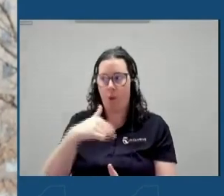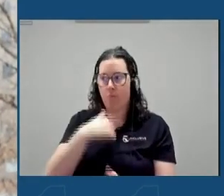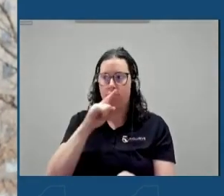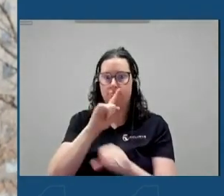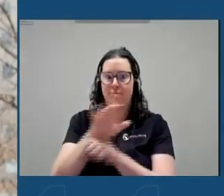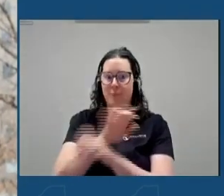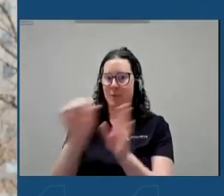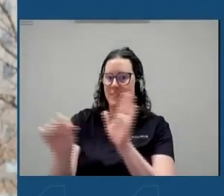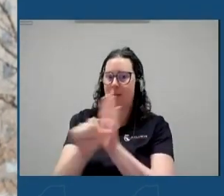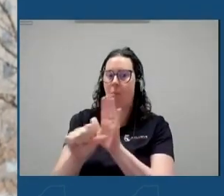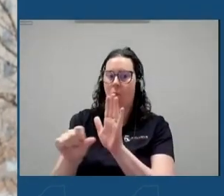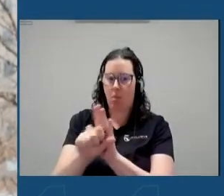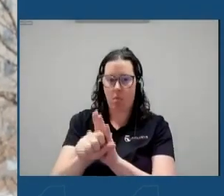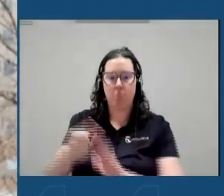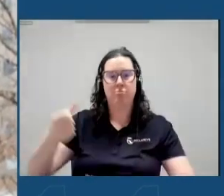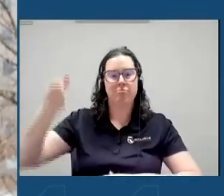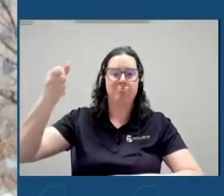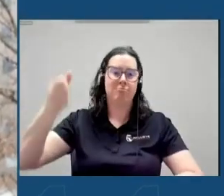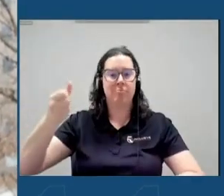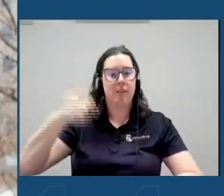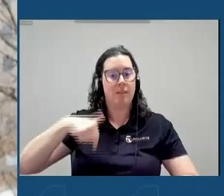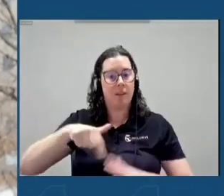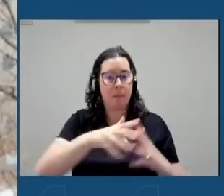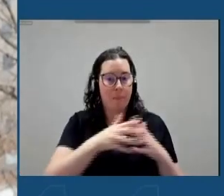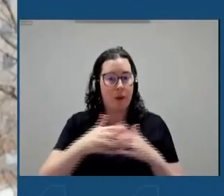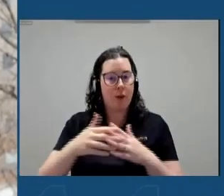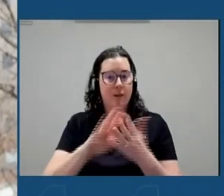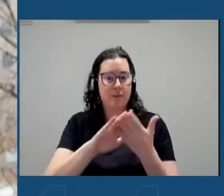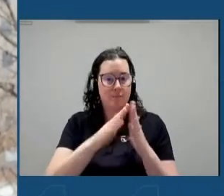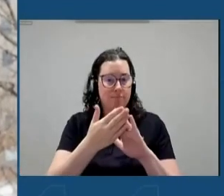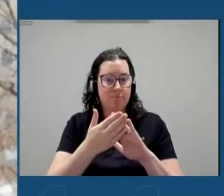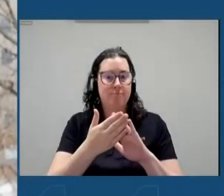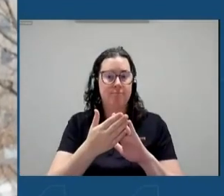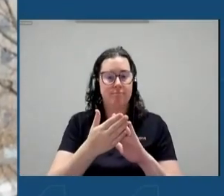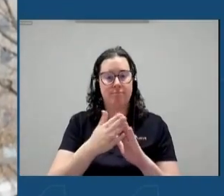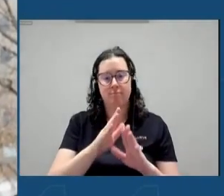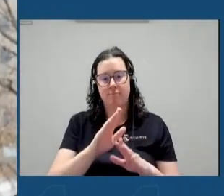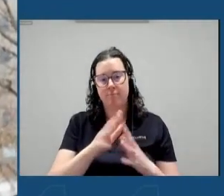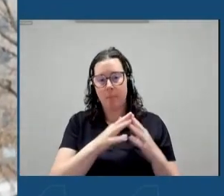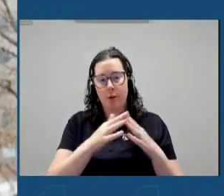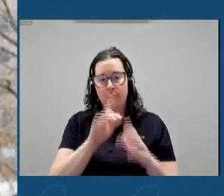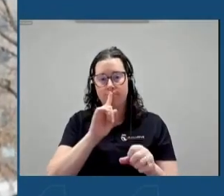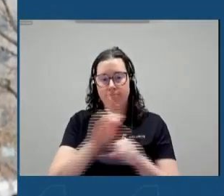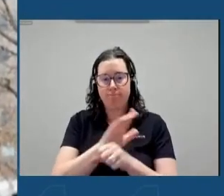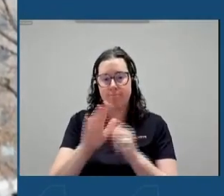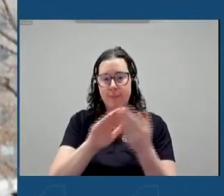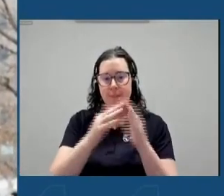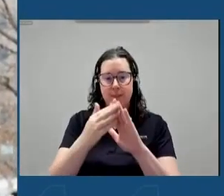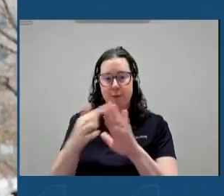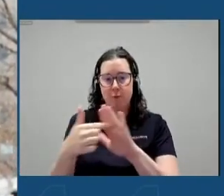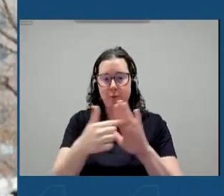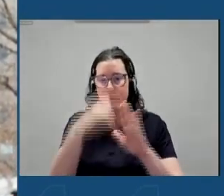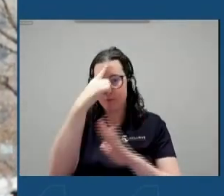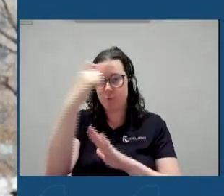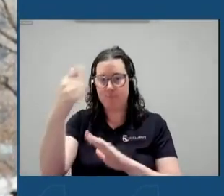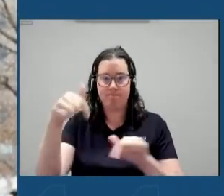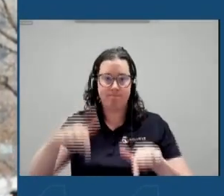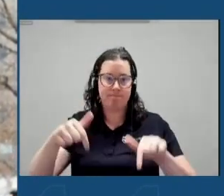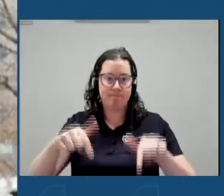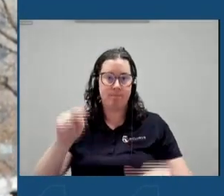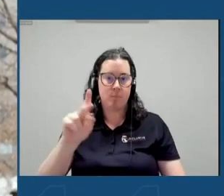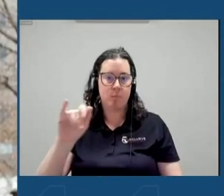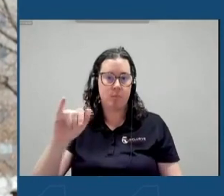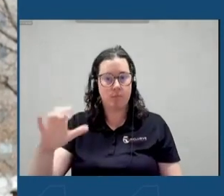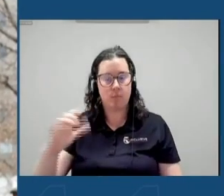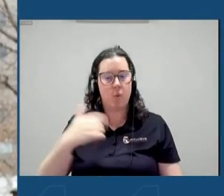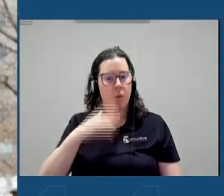This is America's city, and we will continue to lift up that dream, no matter what harm we are